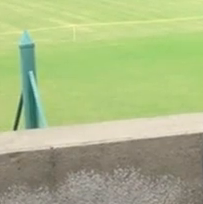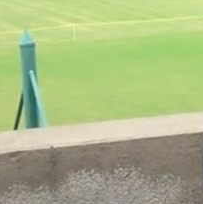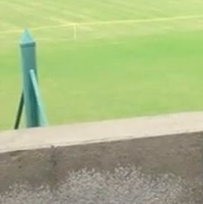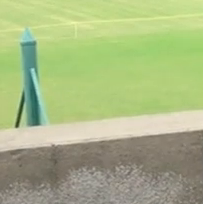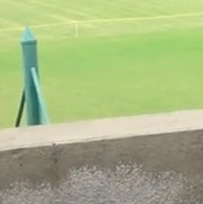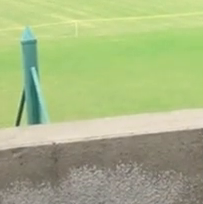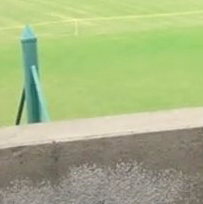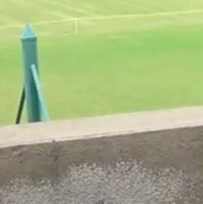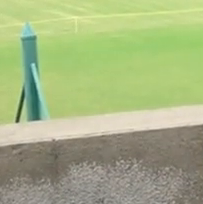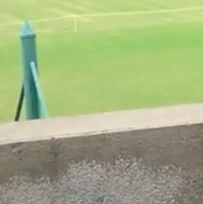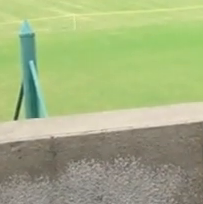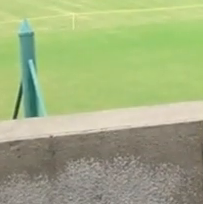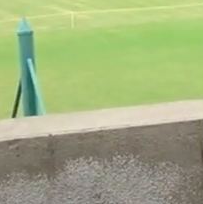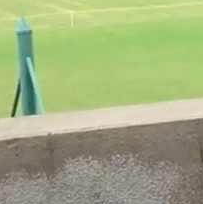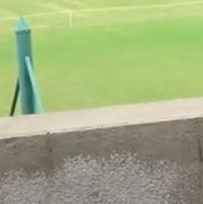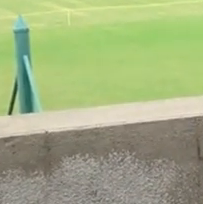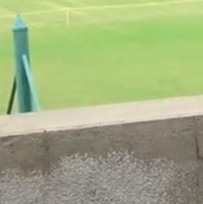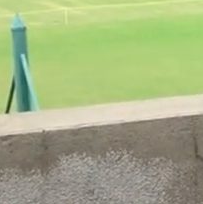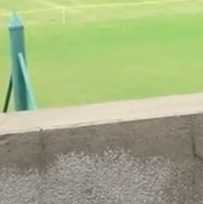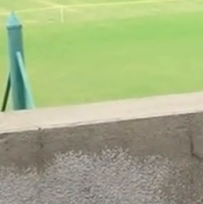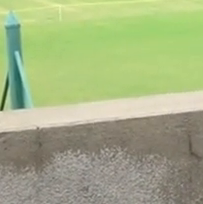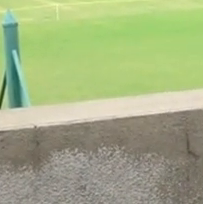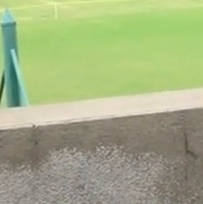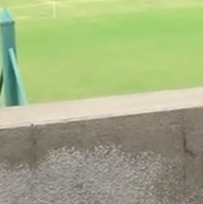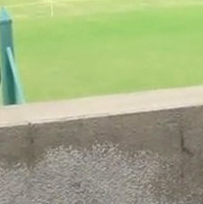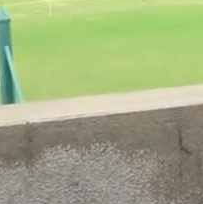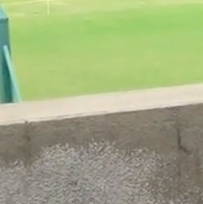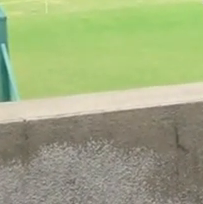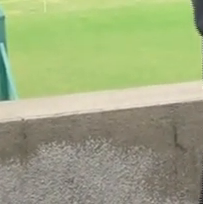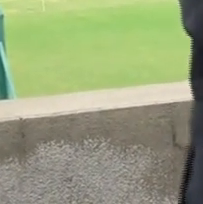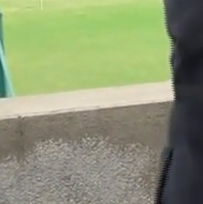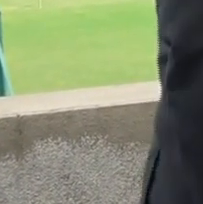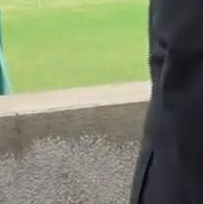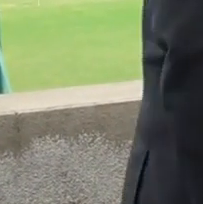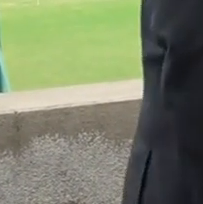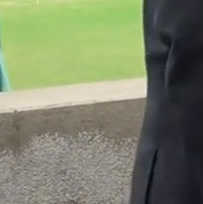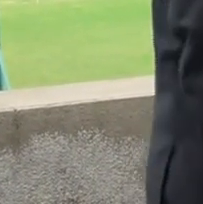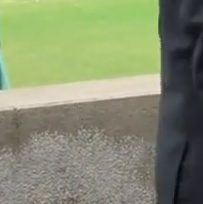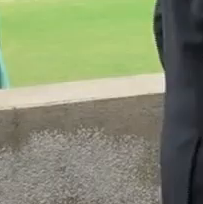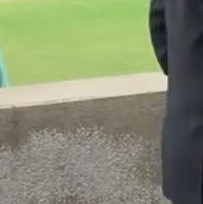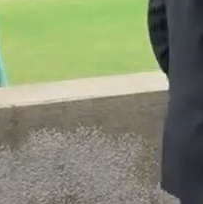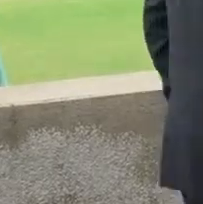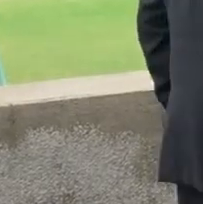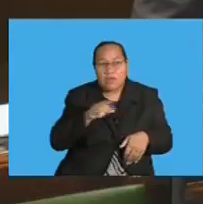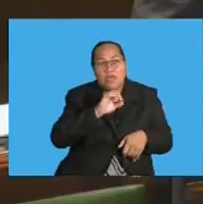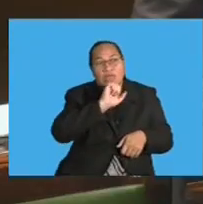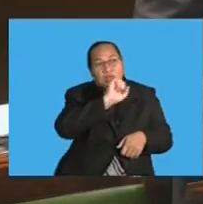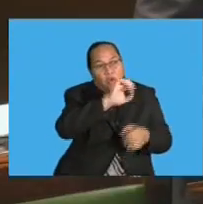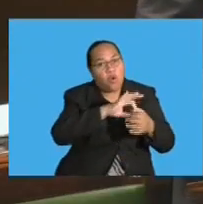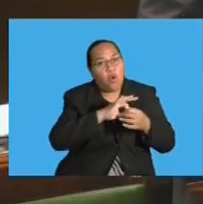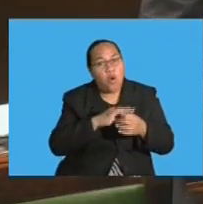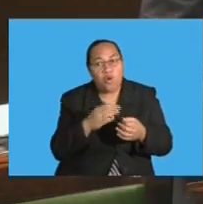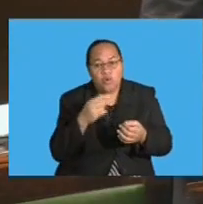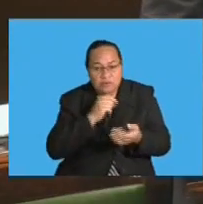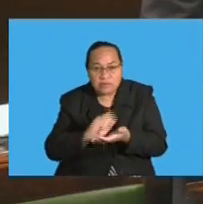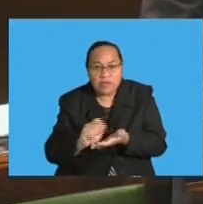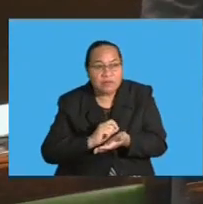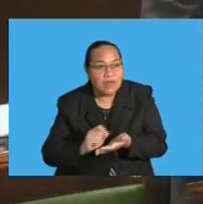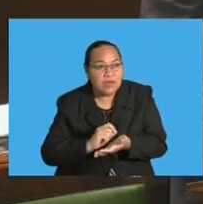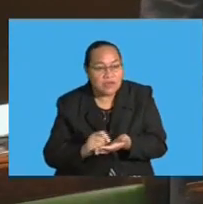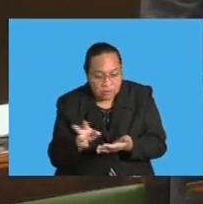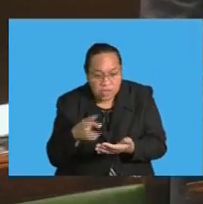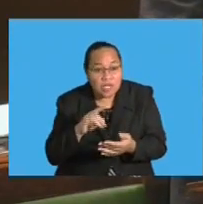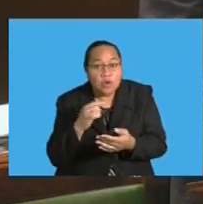Mbuli-Tavu apologizing for his comments, Bainimarama says this is not a real apology. But anyone who has